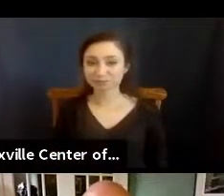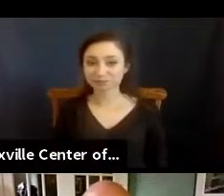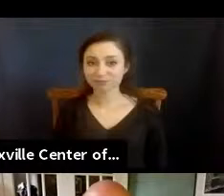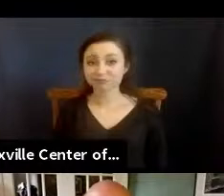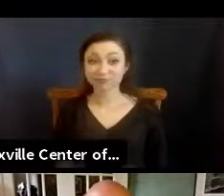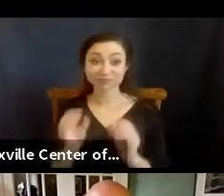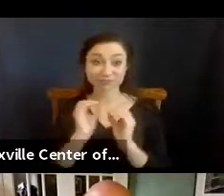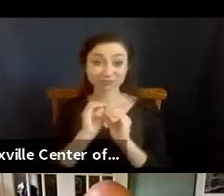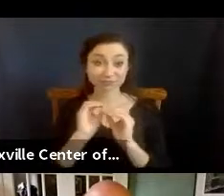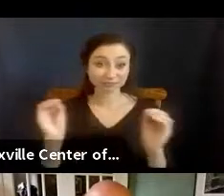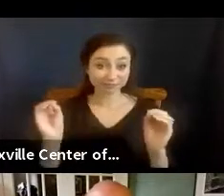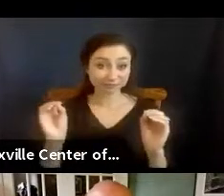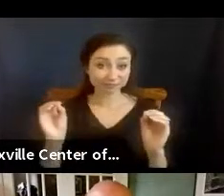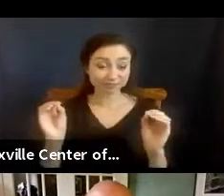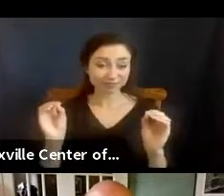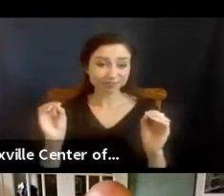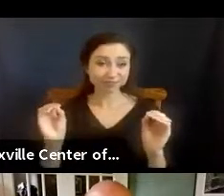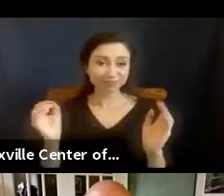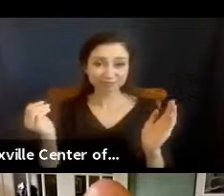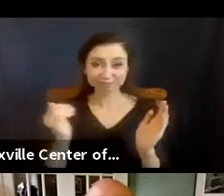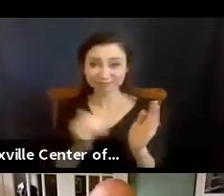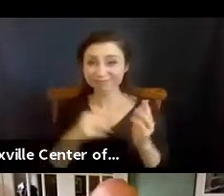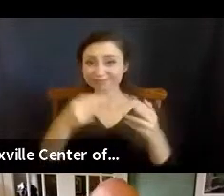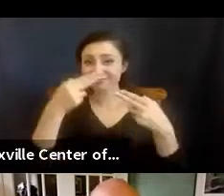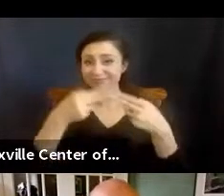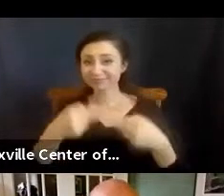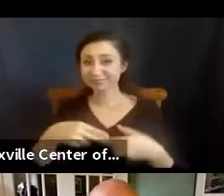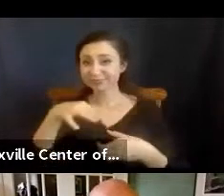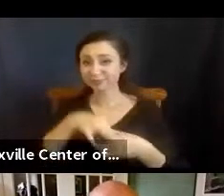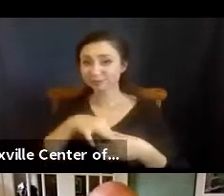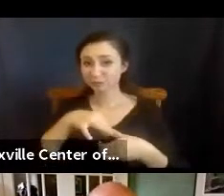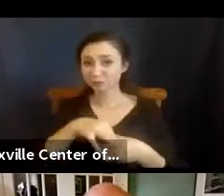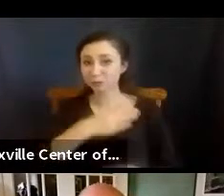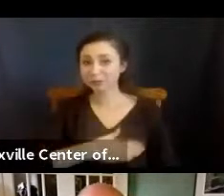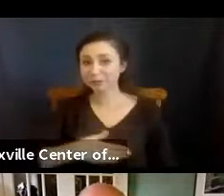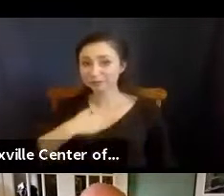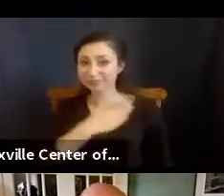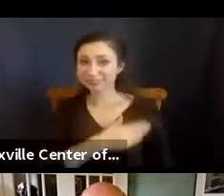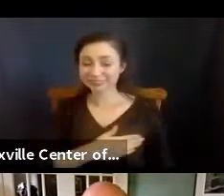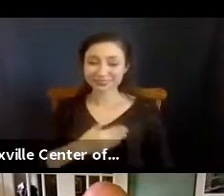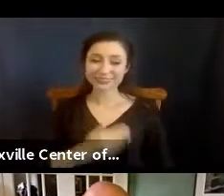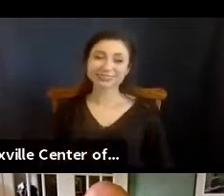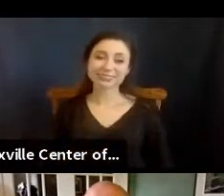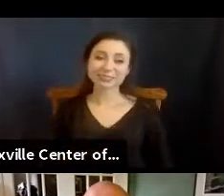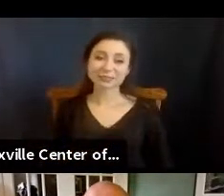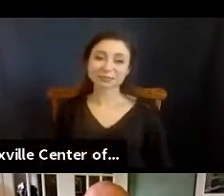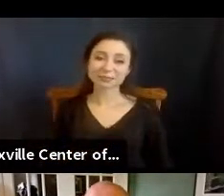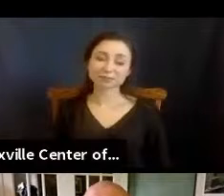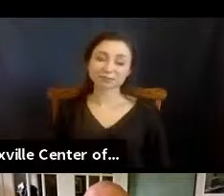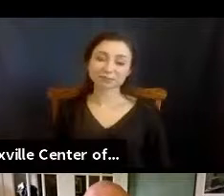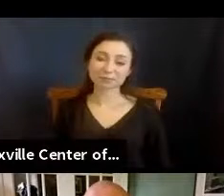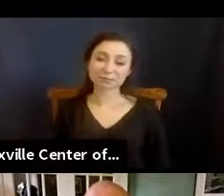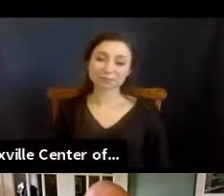Hearing none, again, a roll call vote. Dr. Buchanan, if you will help us with that, please.